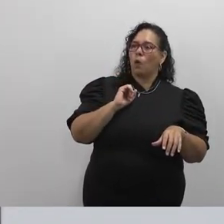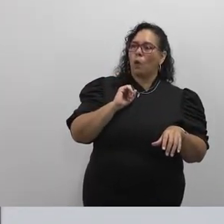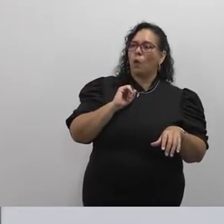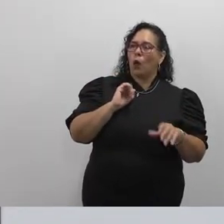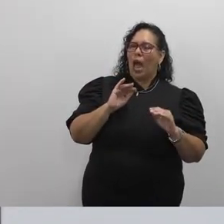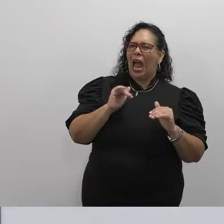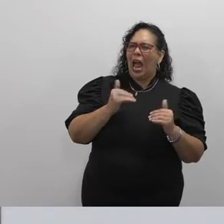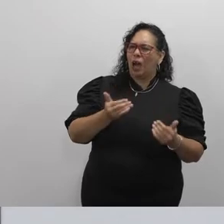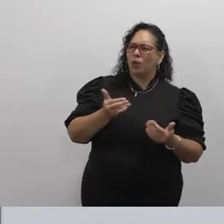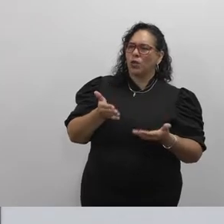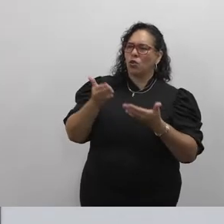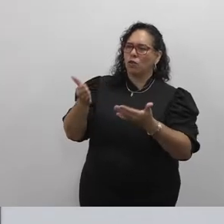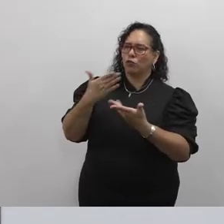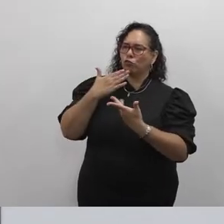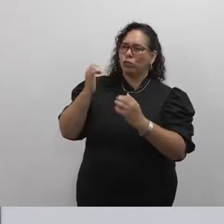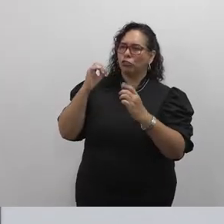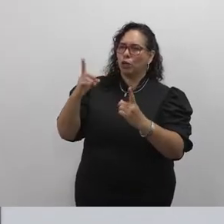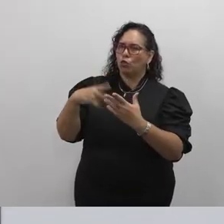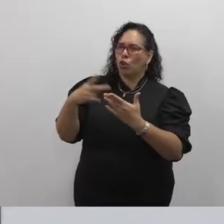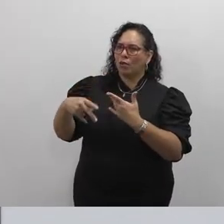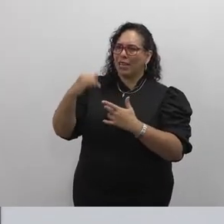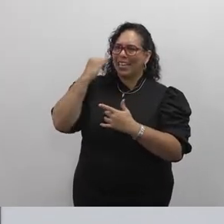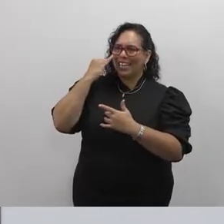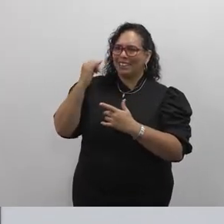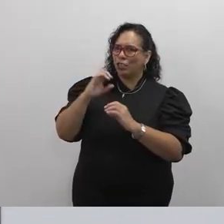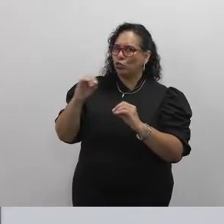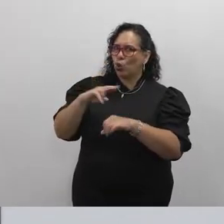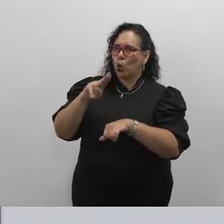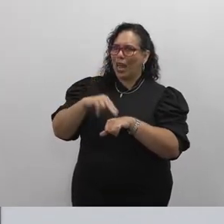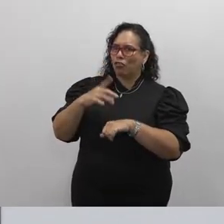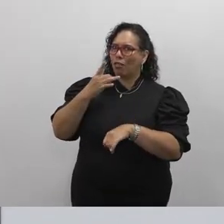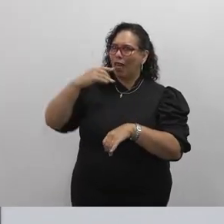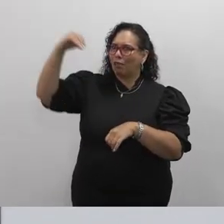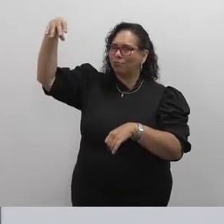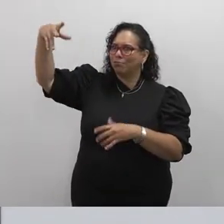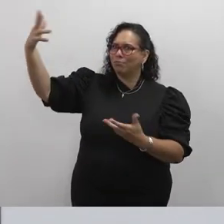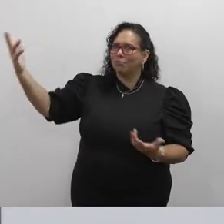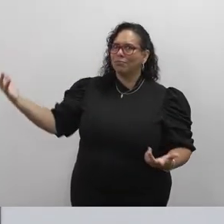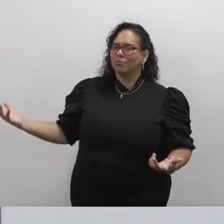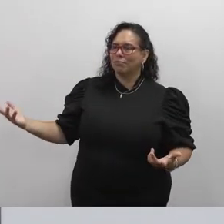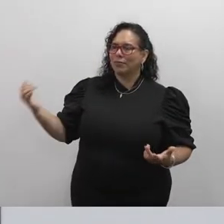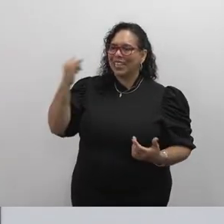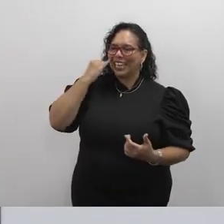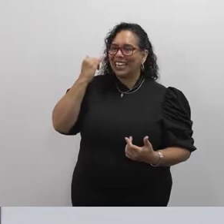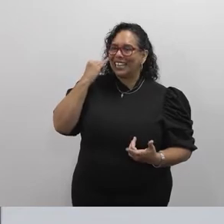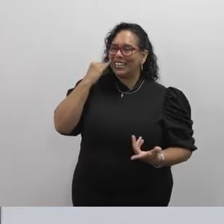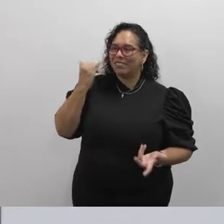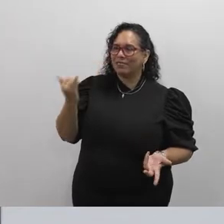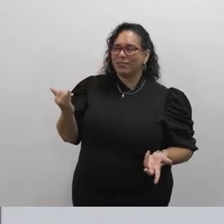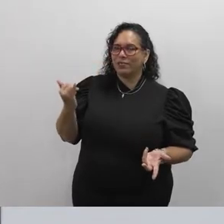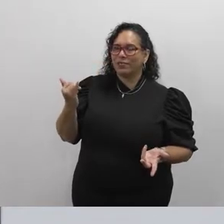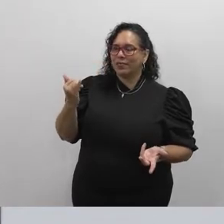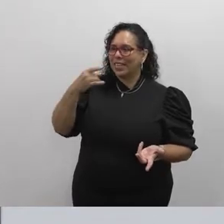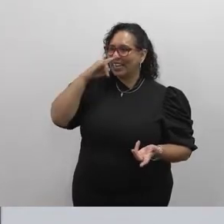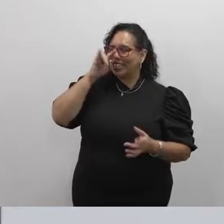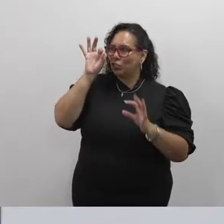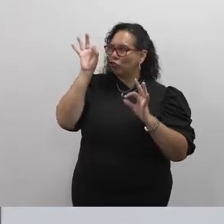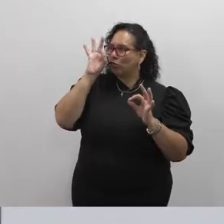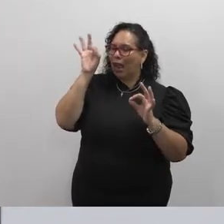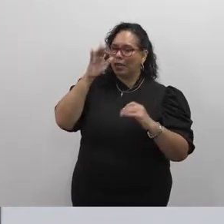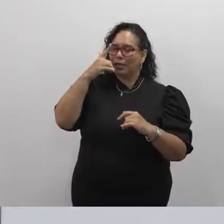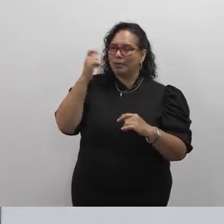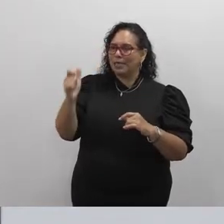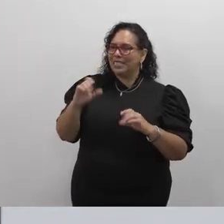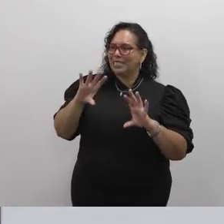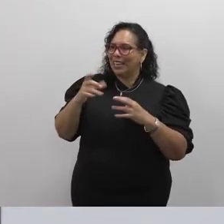offer a good educational program if there's no natural light in this space? If, you know, the kids are focused or distracted because the